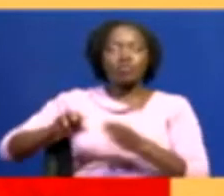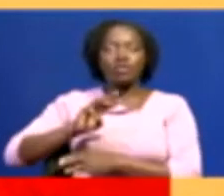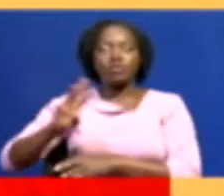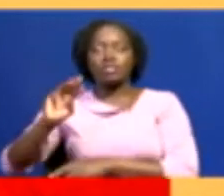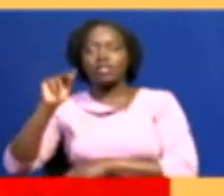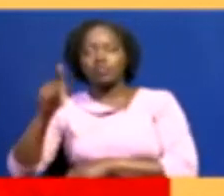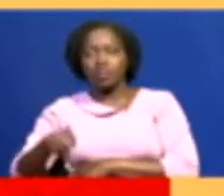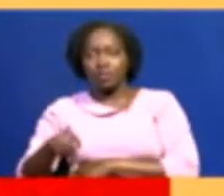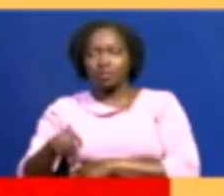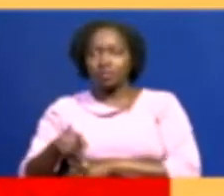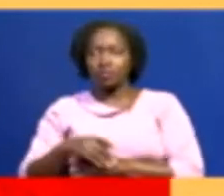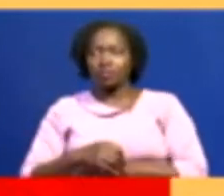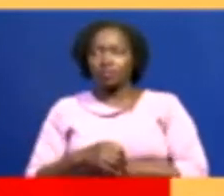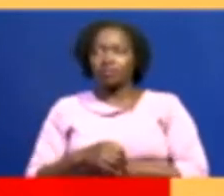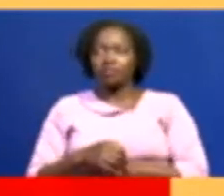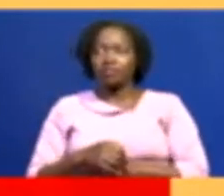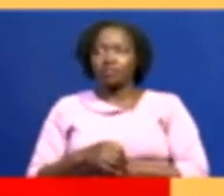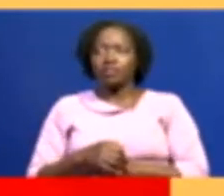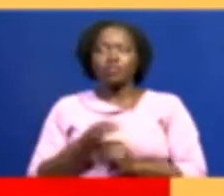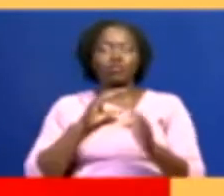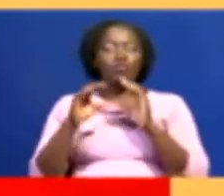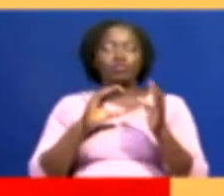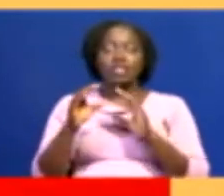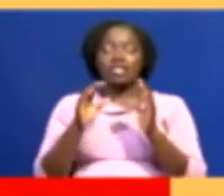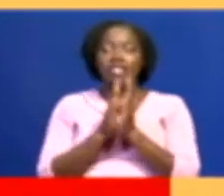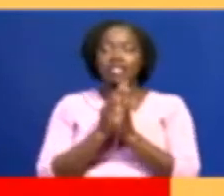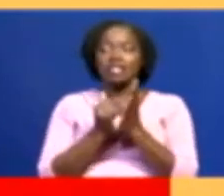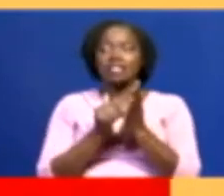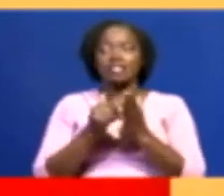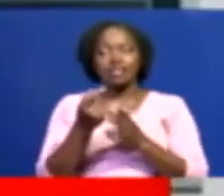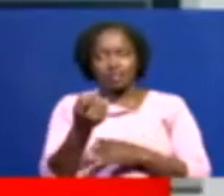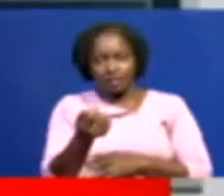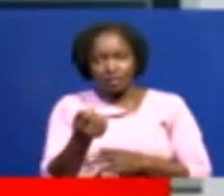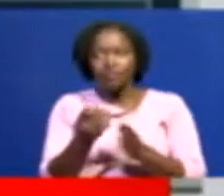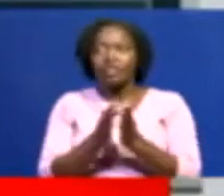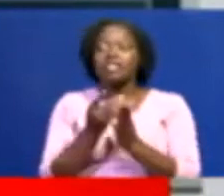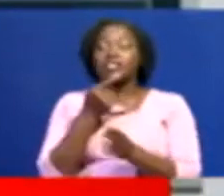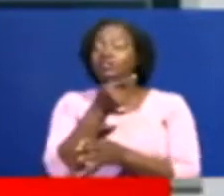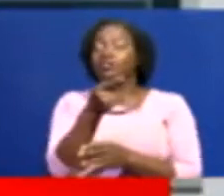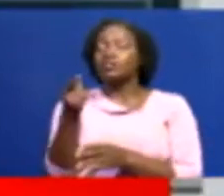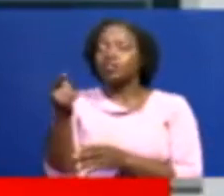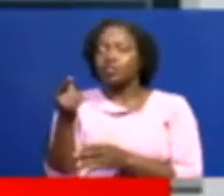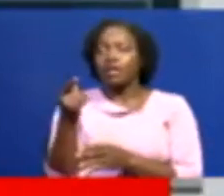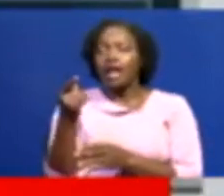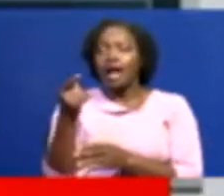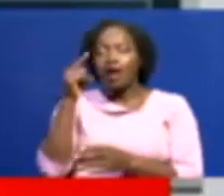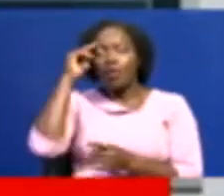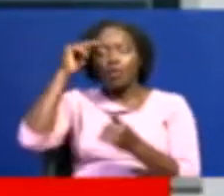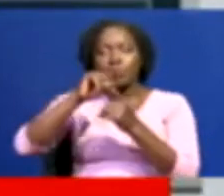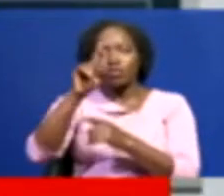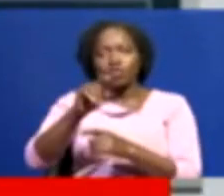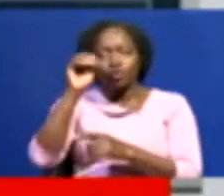Parliament. Mheshimiwa, welcome to the set. I'll be conversing with you in just a bit. Of course, as I told you, the viewpoint will be, should